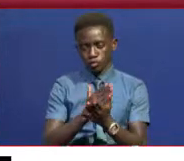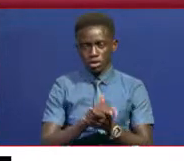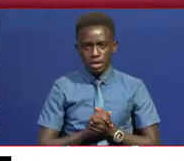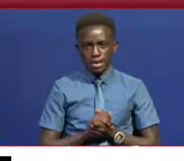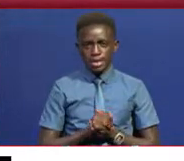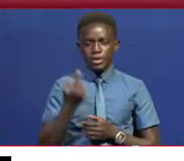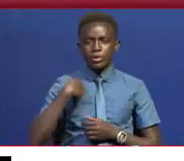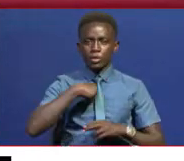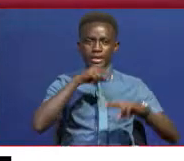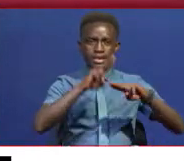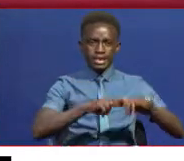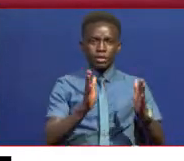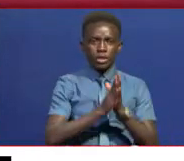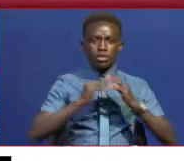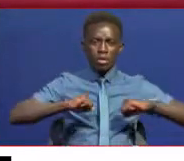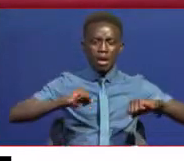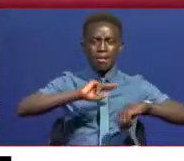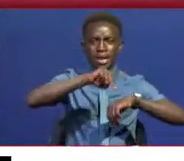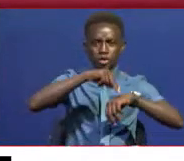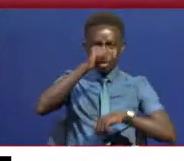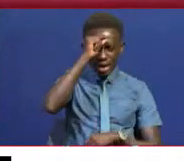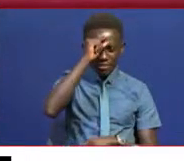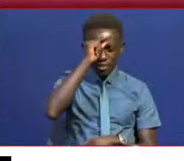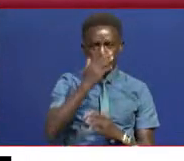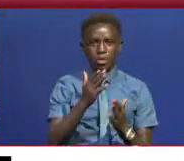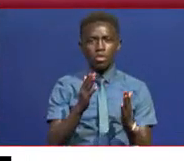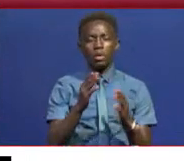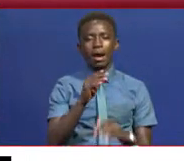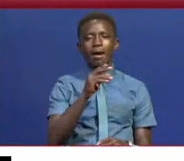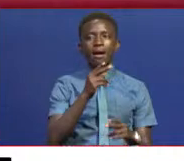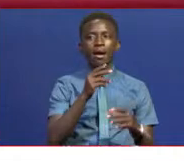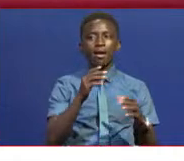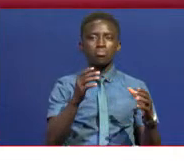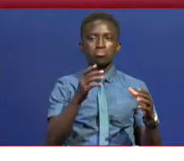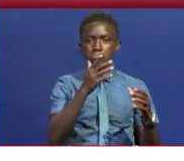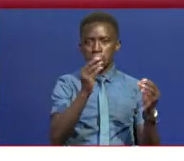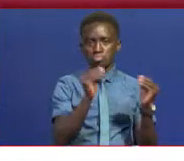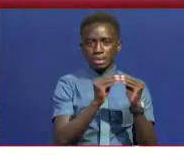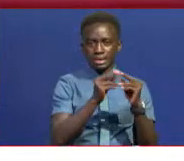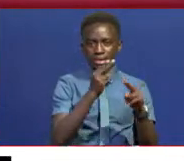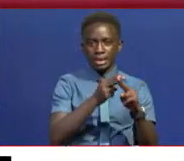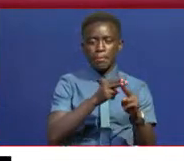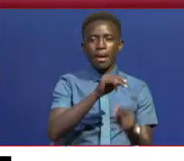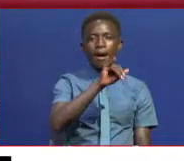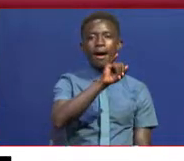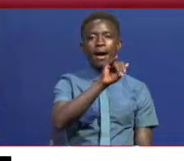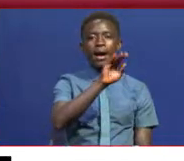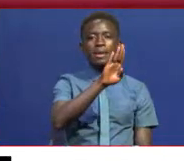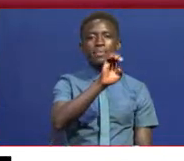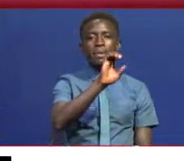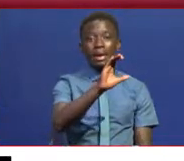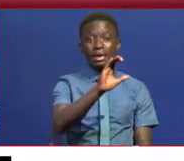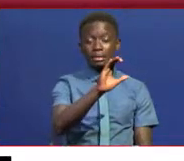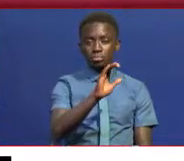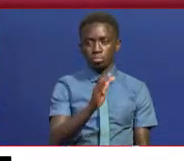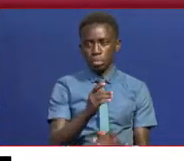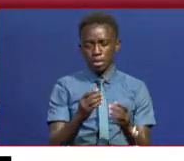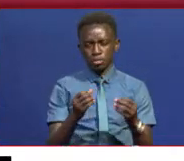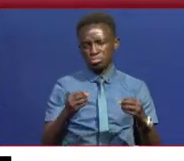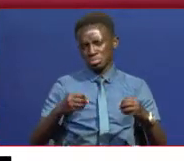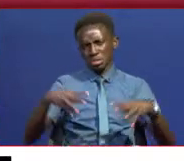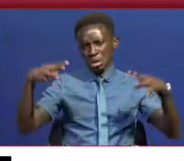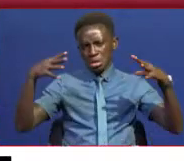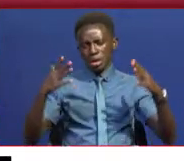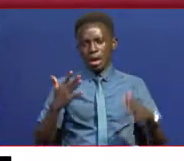the national government and our governors in that forum called IBEC. And the truth of the matter is that the wage bill among